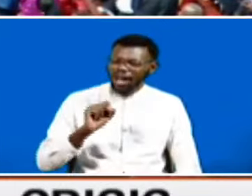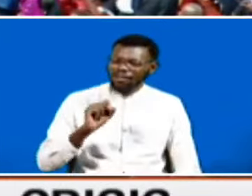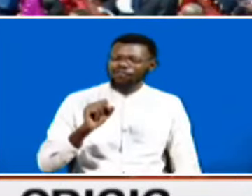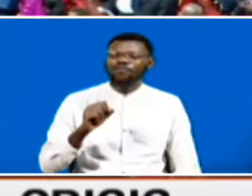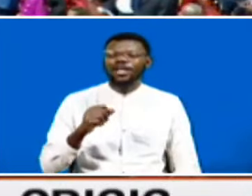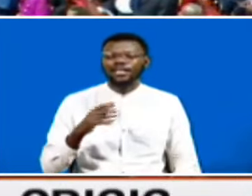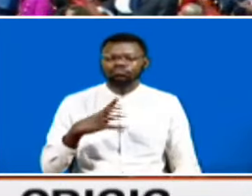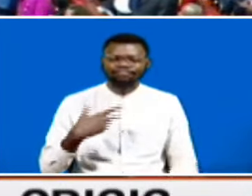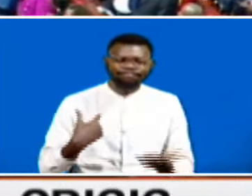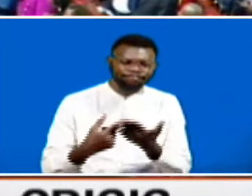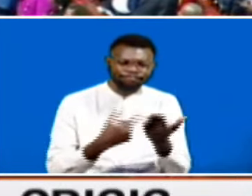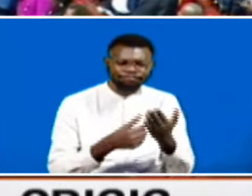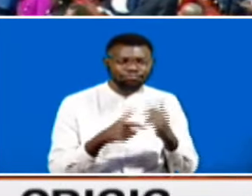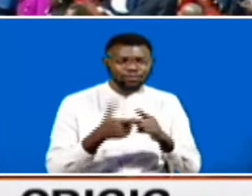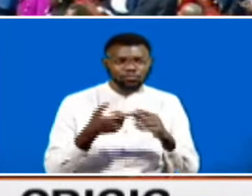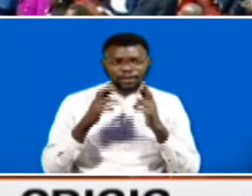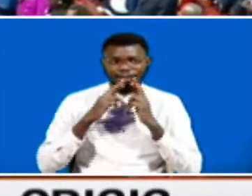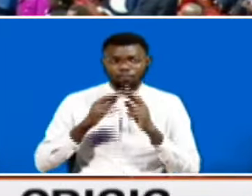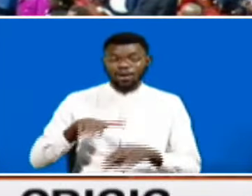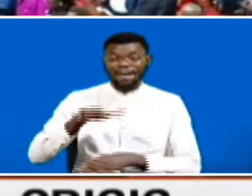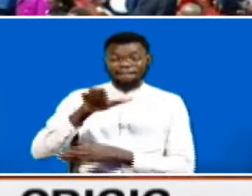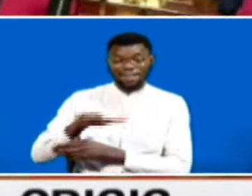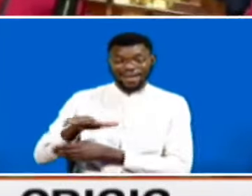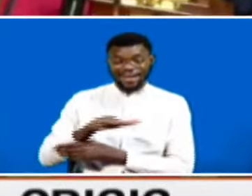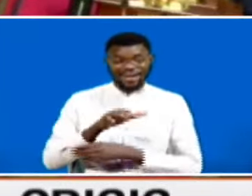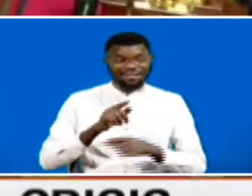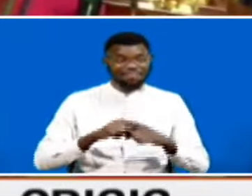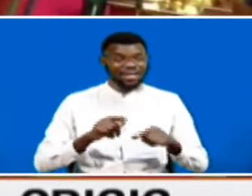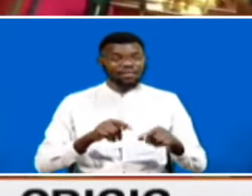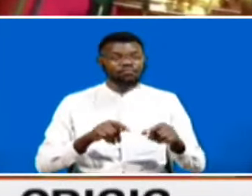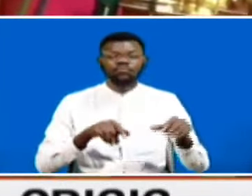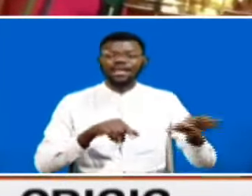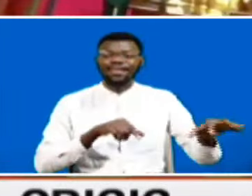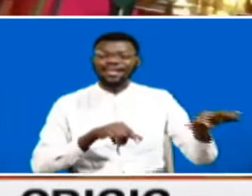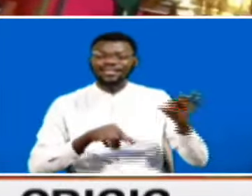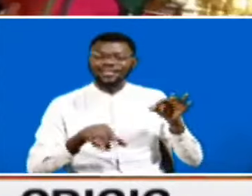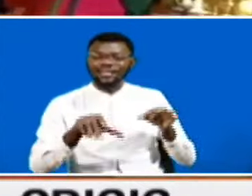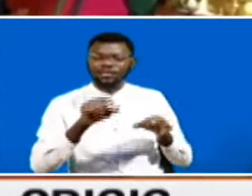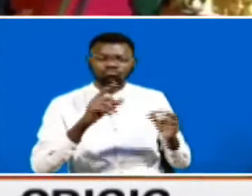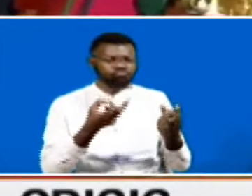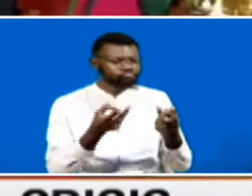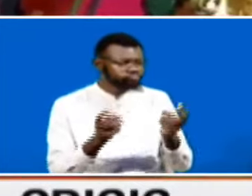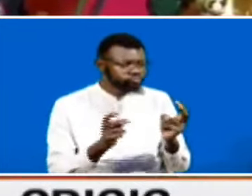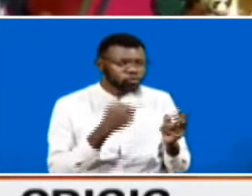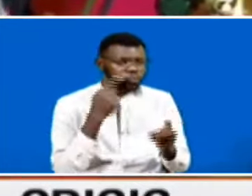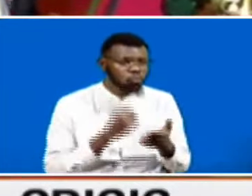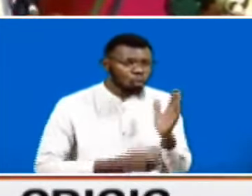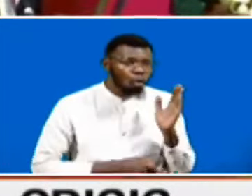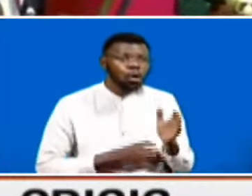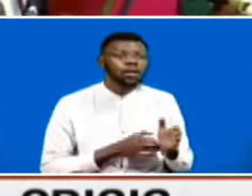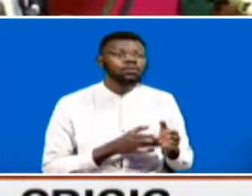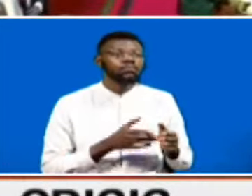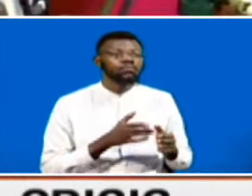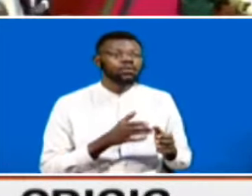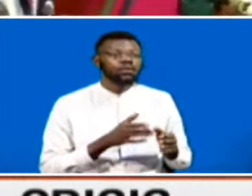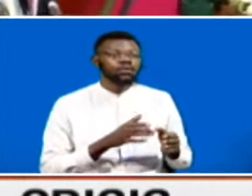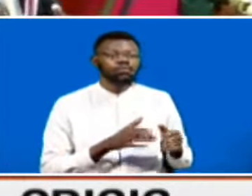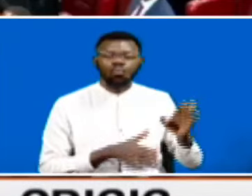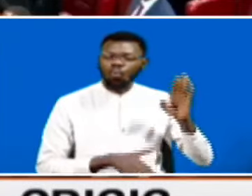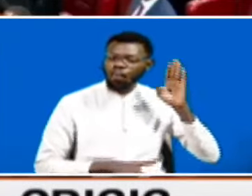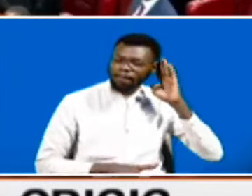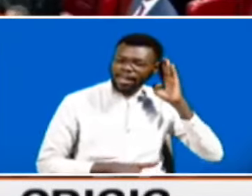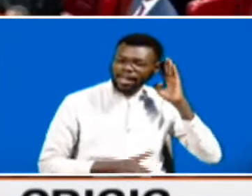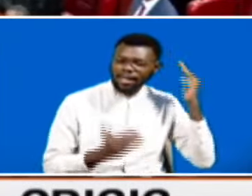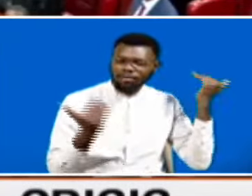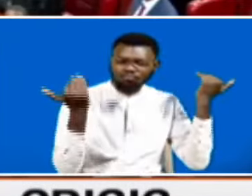to the House. The selection panel, however, says it is unperturbed by the NADCO report and that it will only obey the court orders